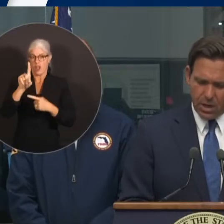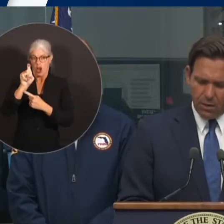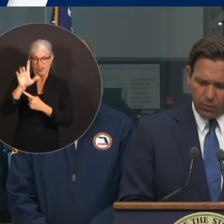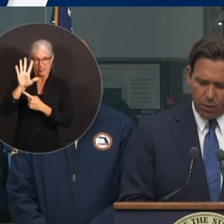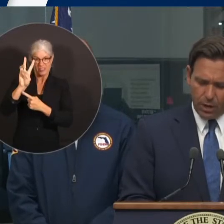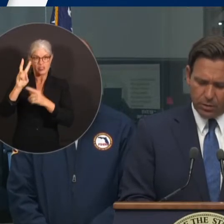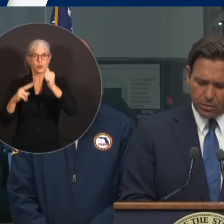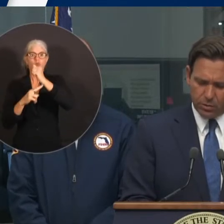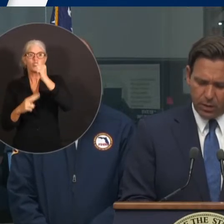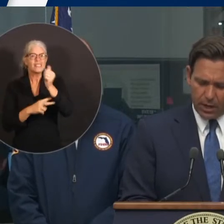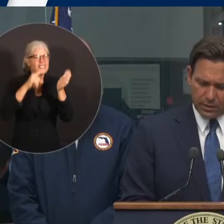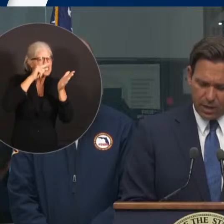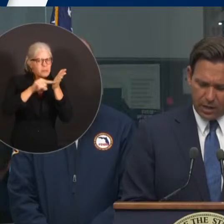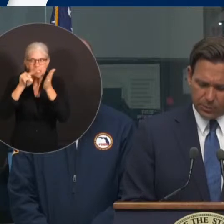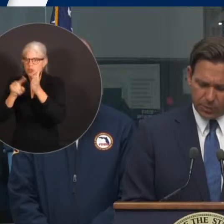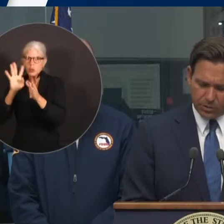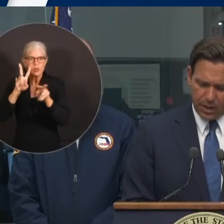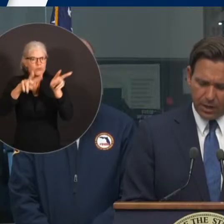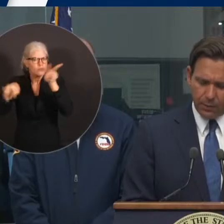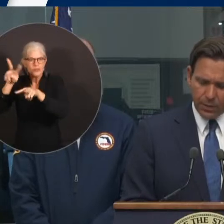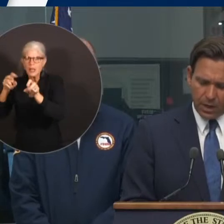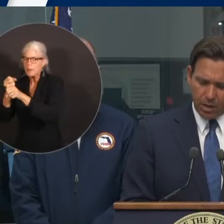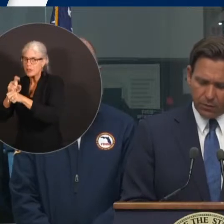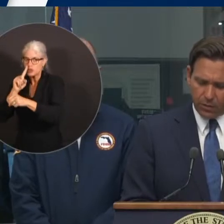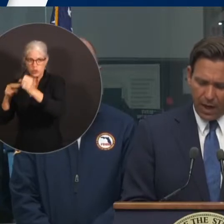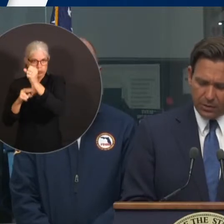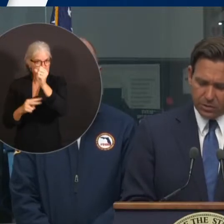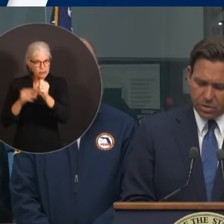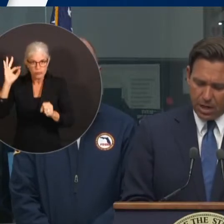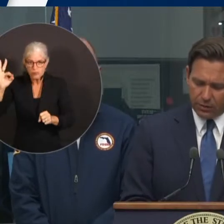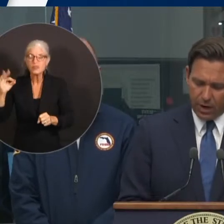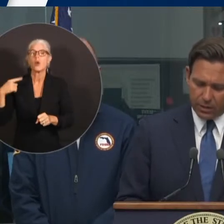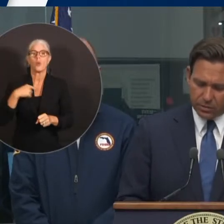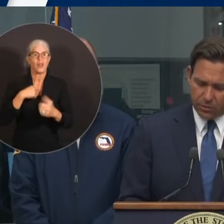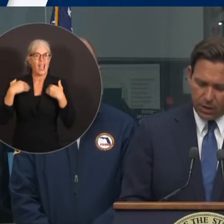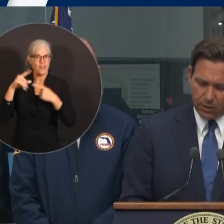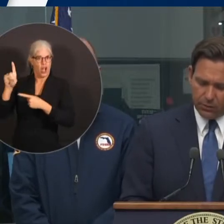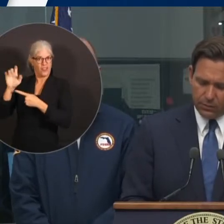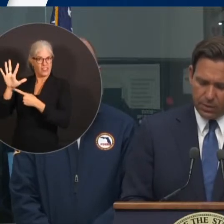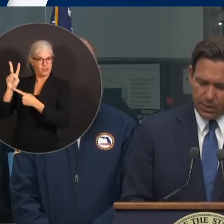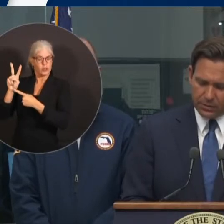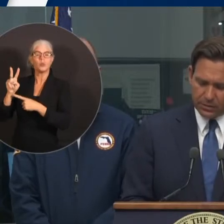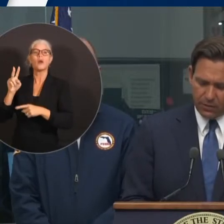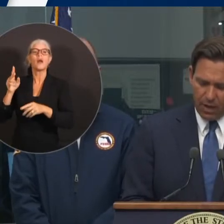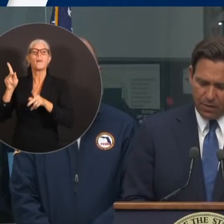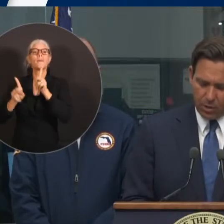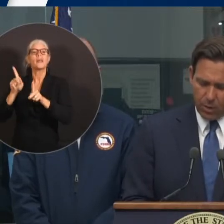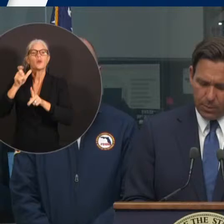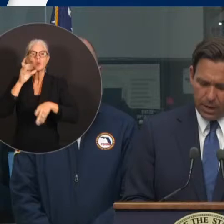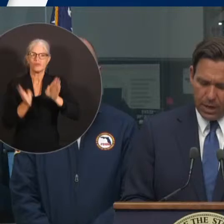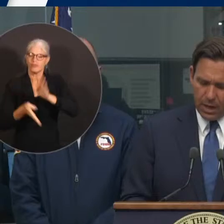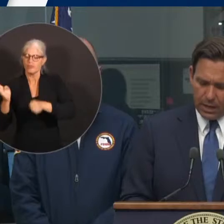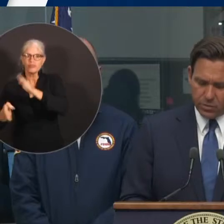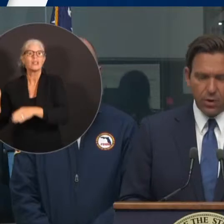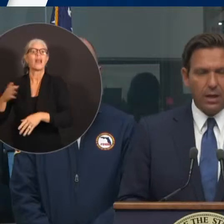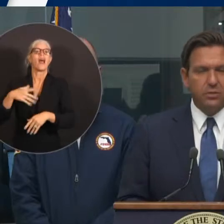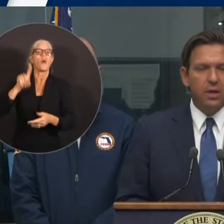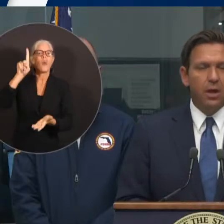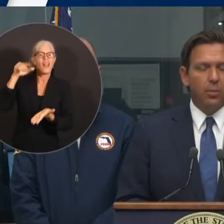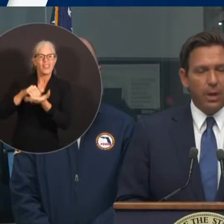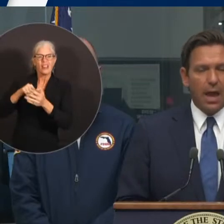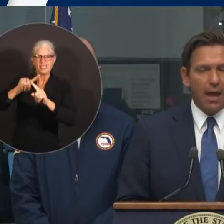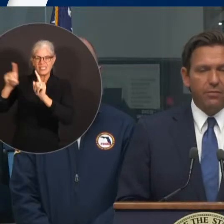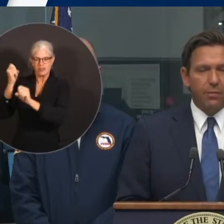bridges, 402 cut and toss personnel, and over 1,000 generators and 350 pieces of heavy equipment and